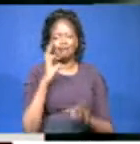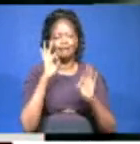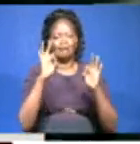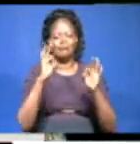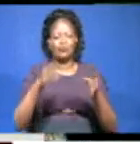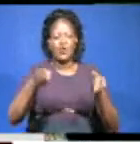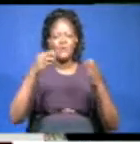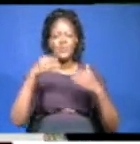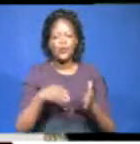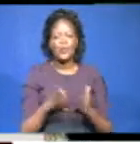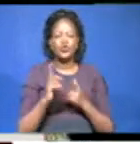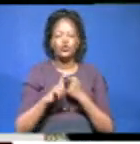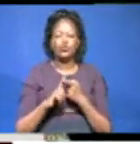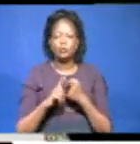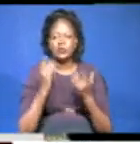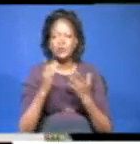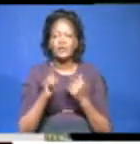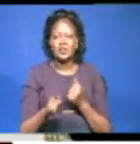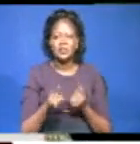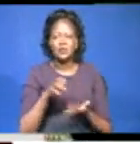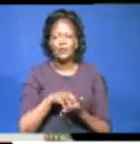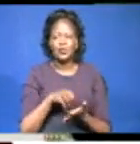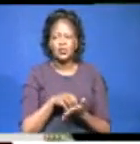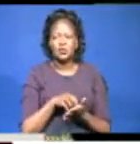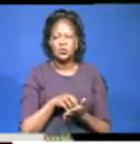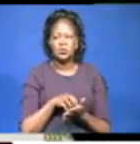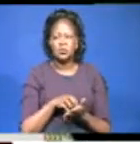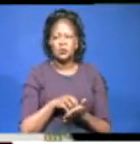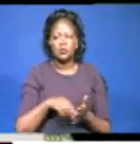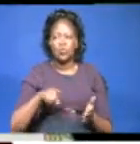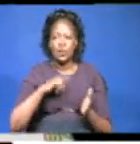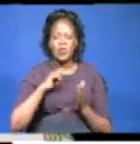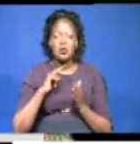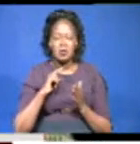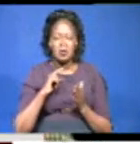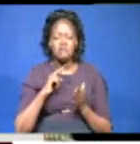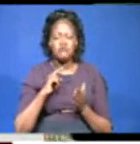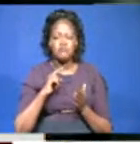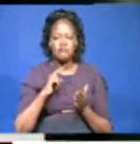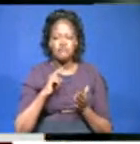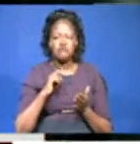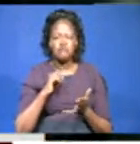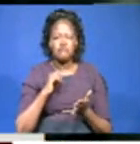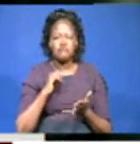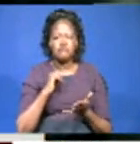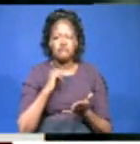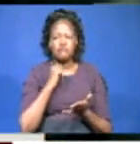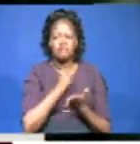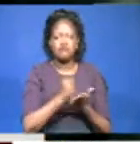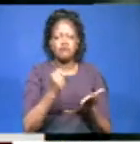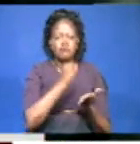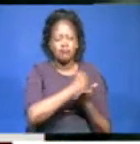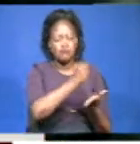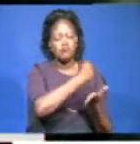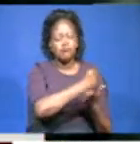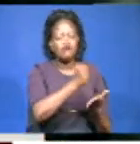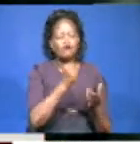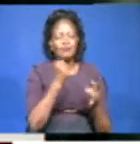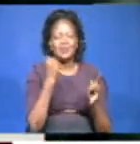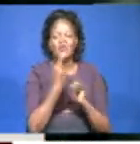this chance to serve in this position. We are planted in places in different seasons for a